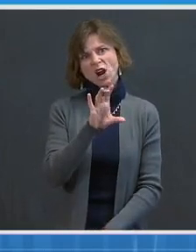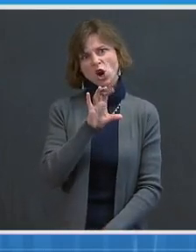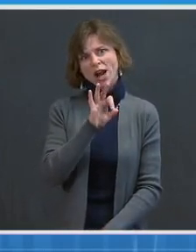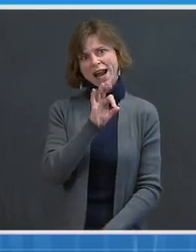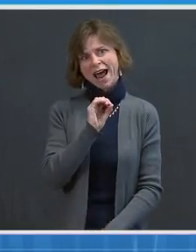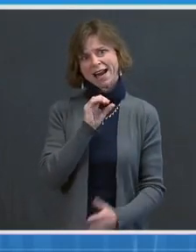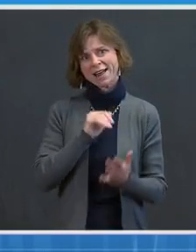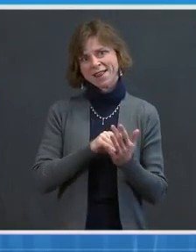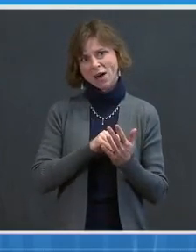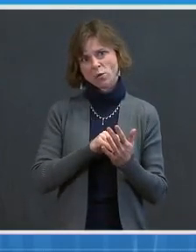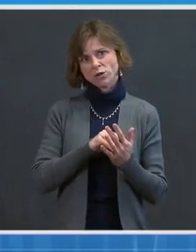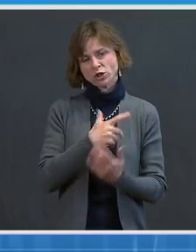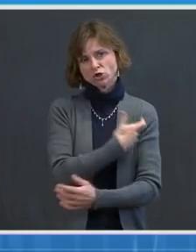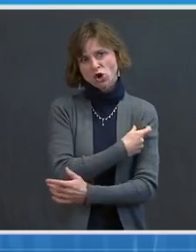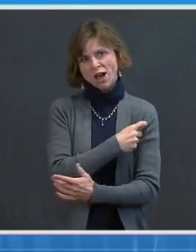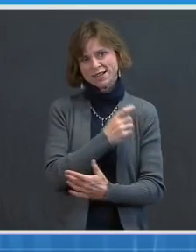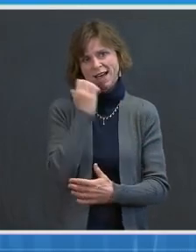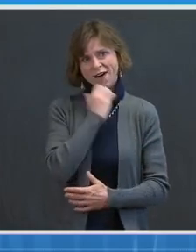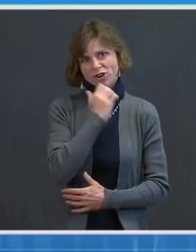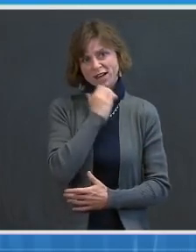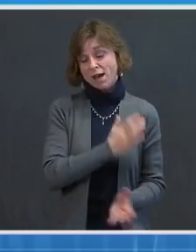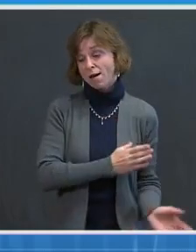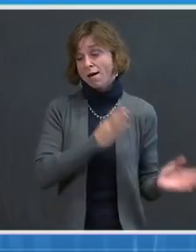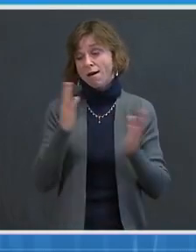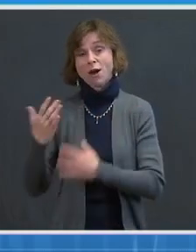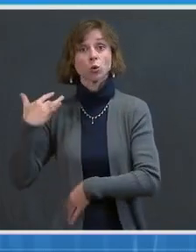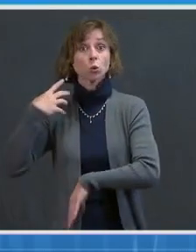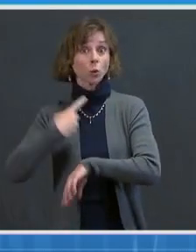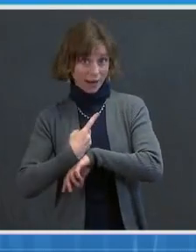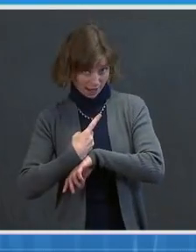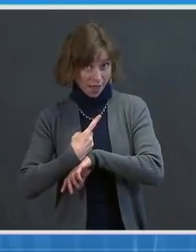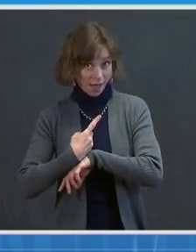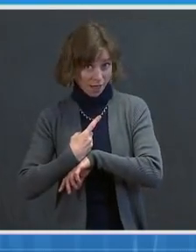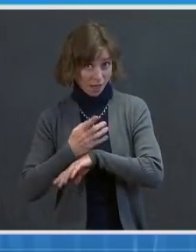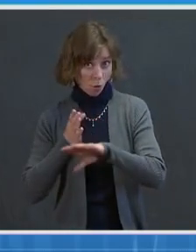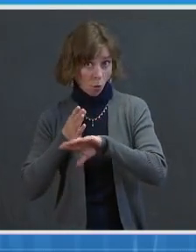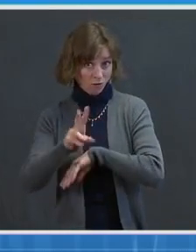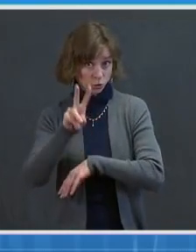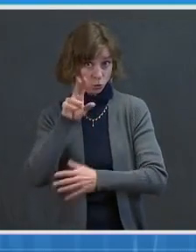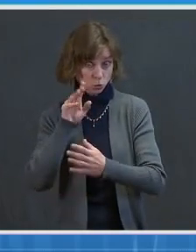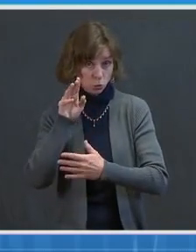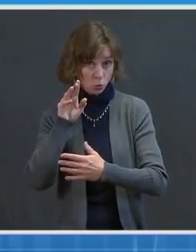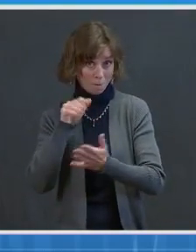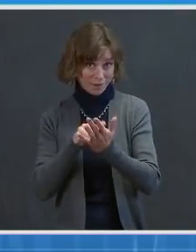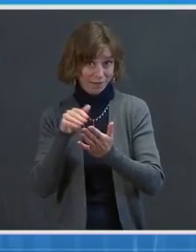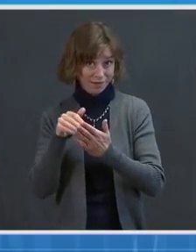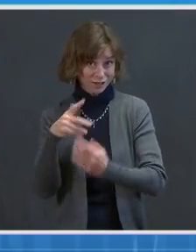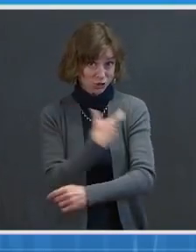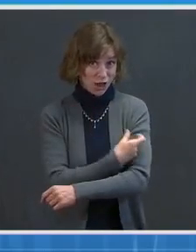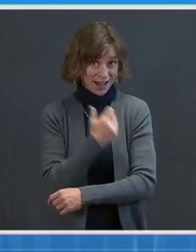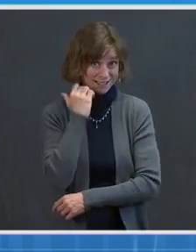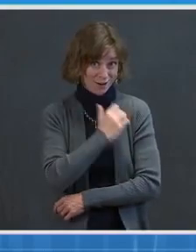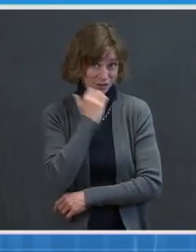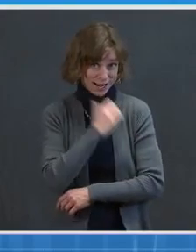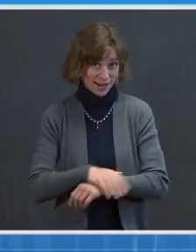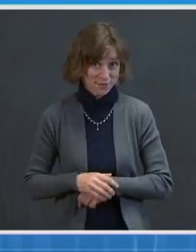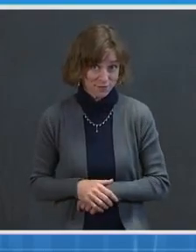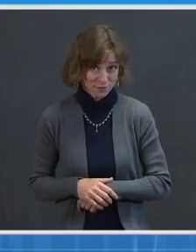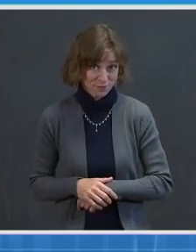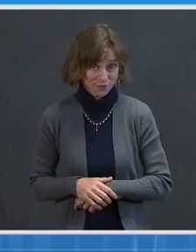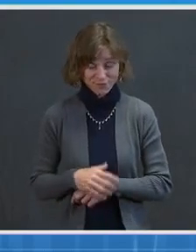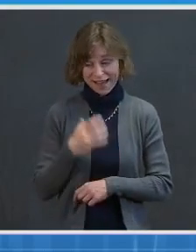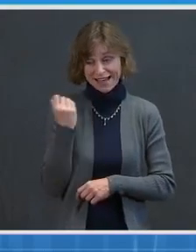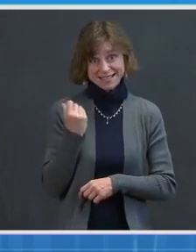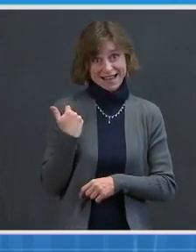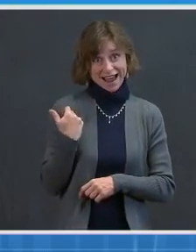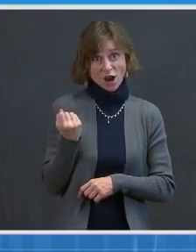per day, and today we're averaging above 2 million shots per day. On Saturday, we set an